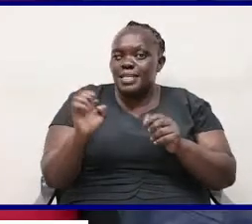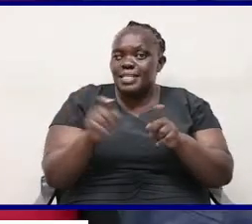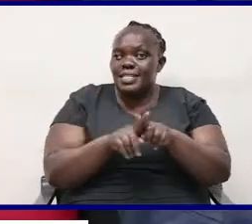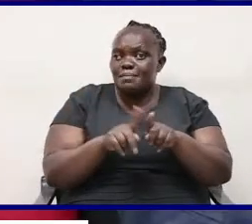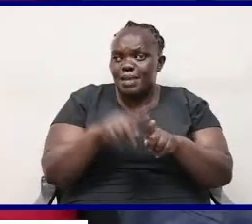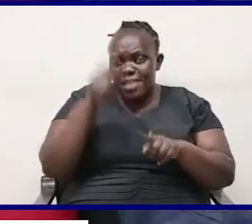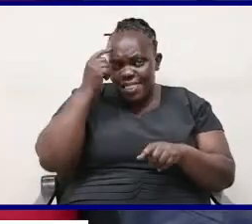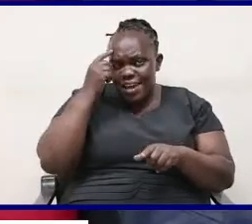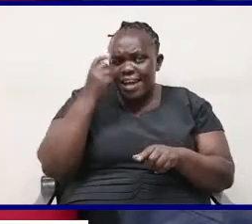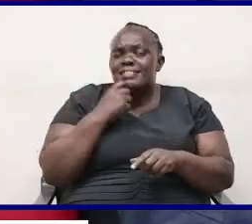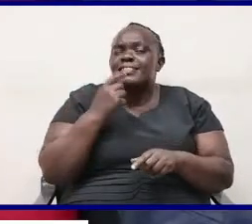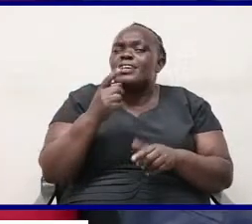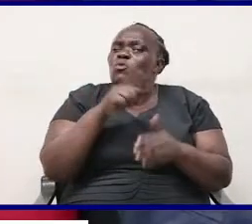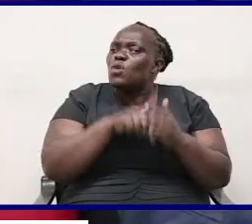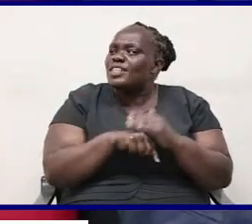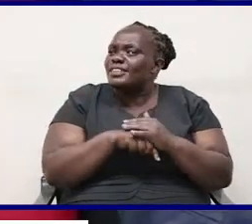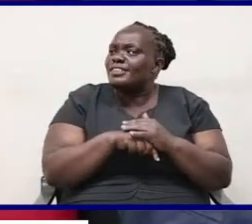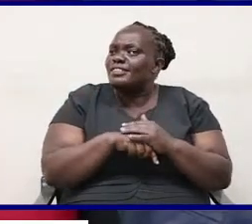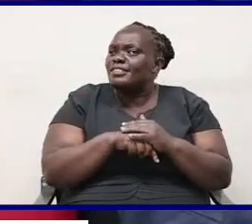just thinking and saying